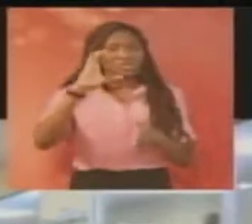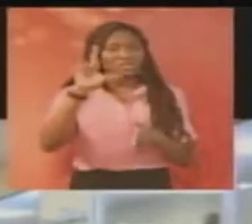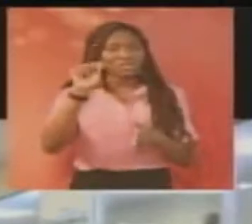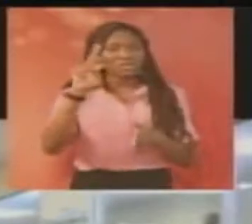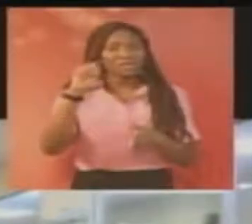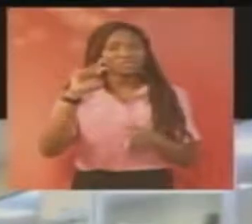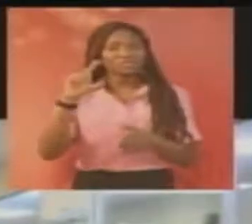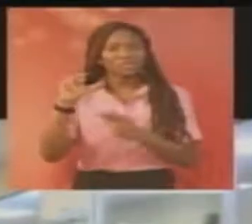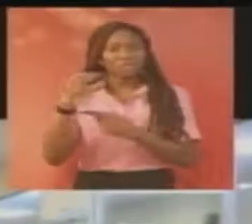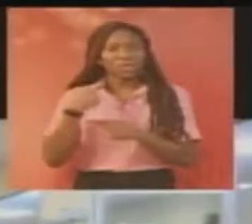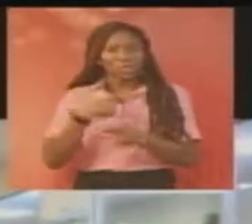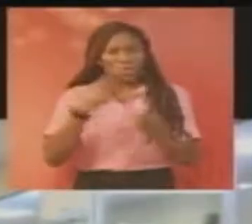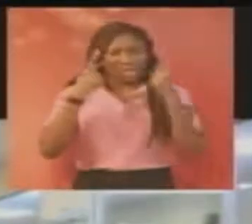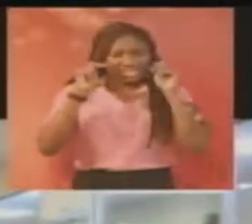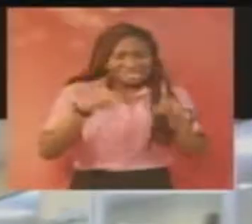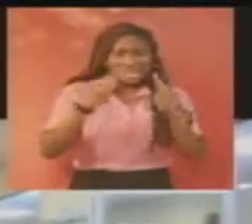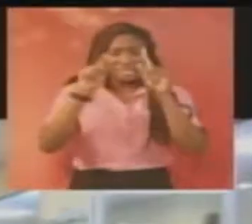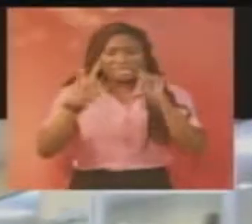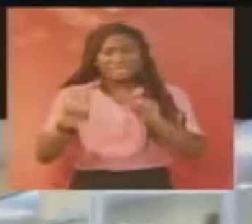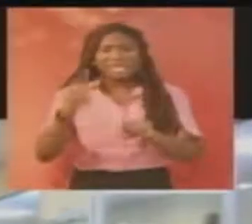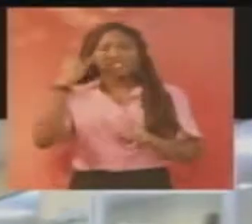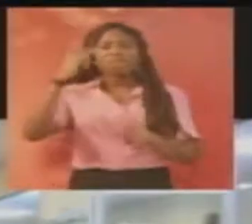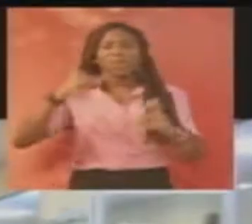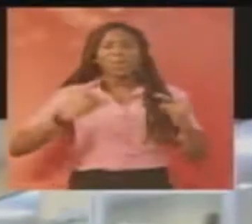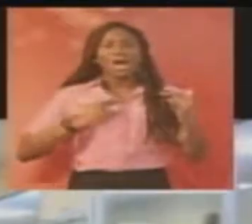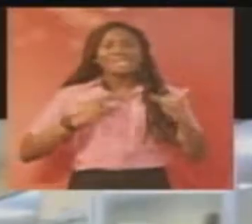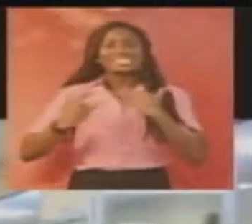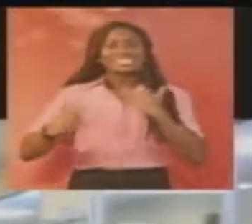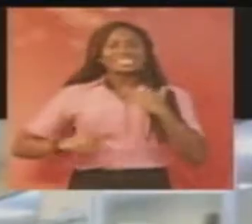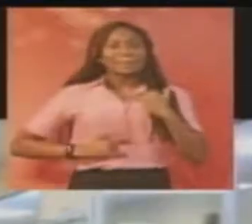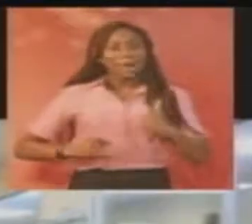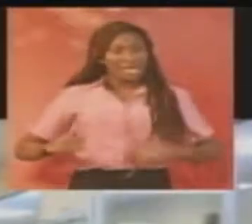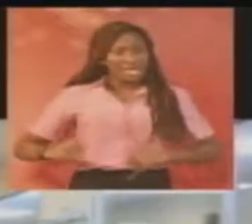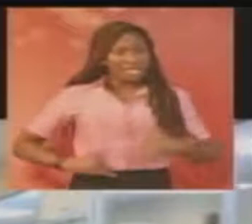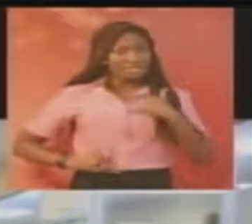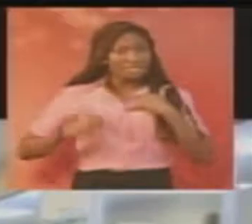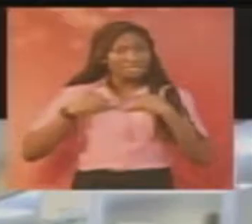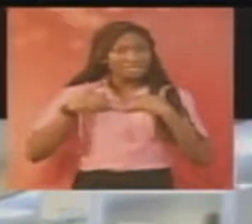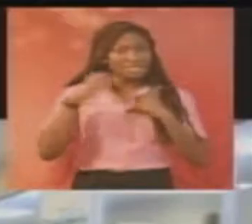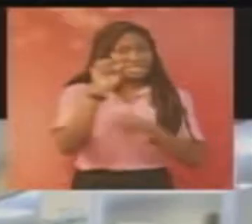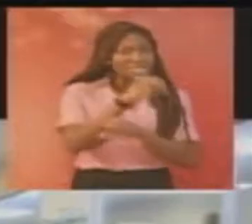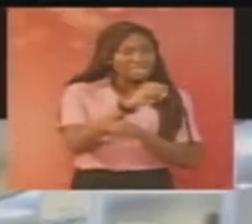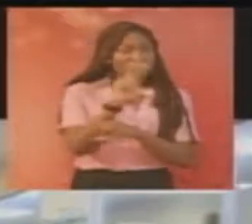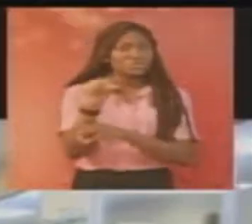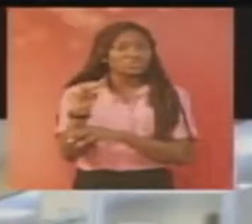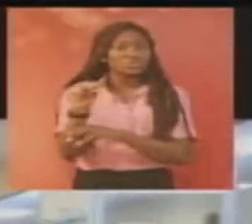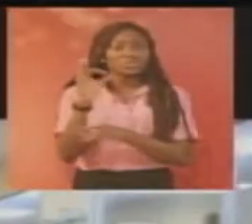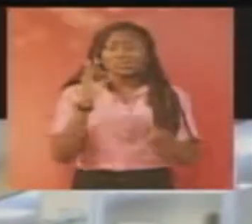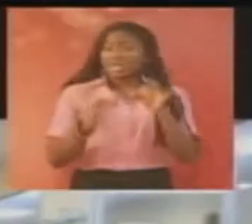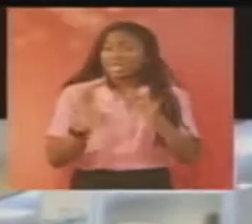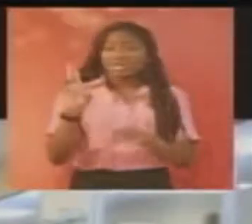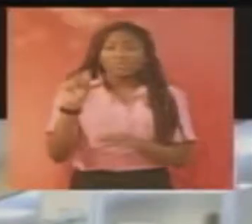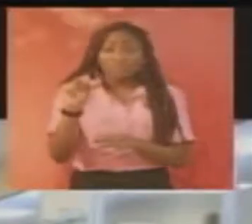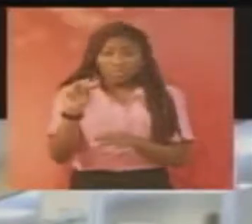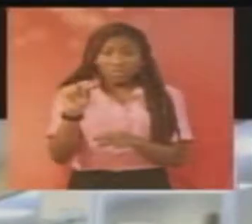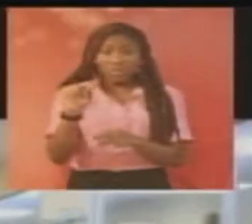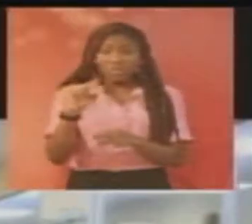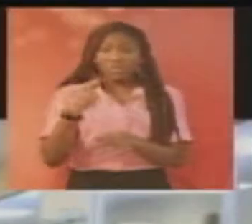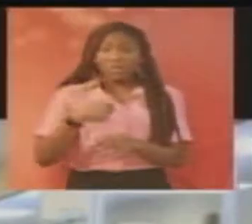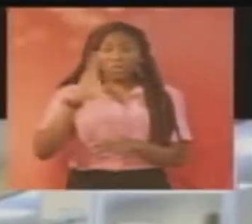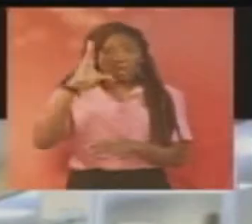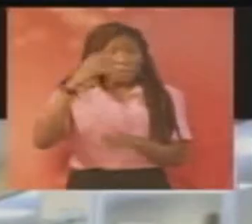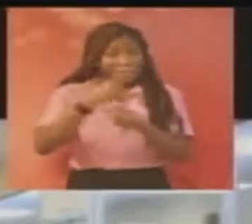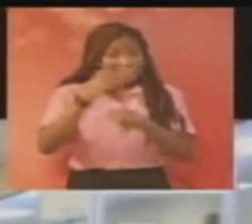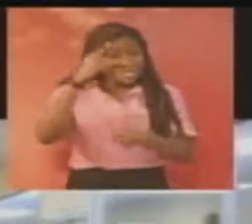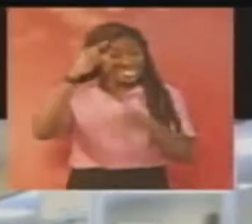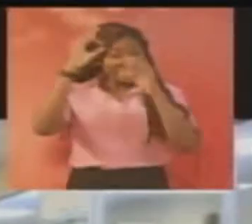for antibodies? If yes, at what rate of those tested show antibodies? And if no, are we going to make the decision to test